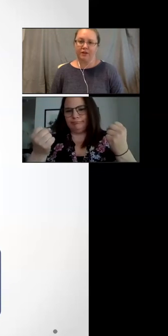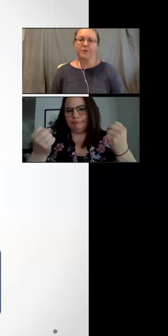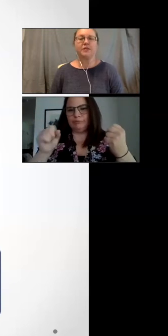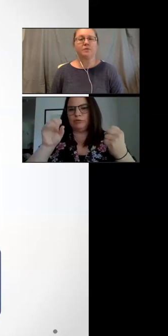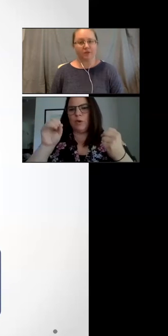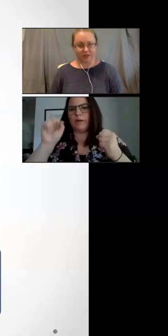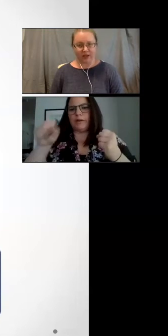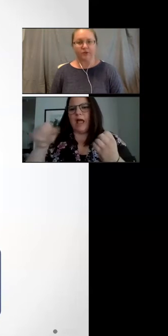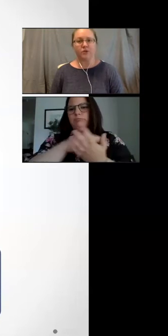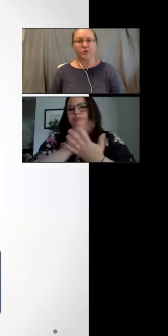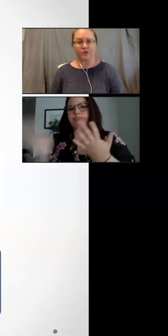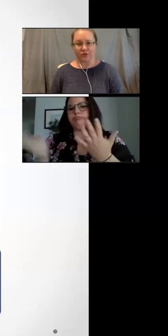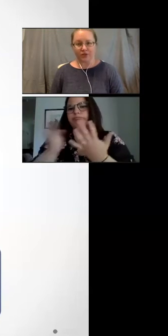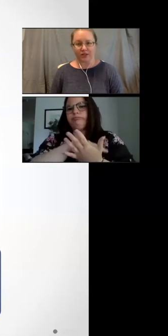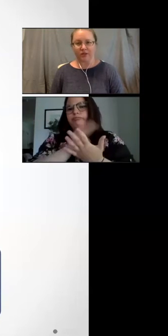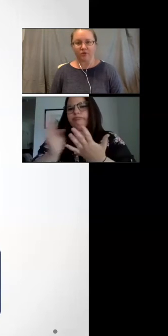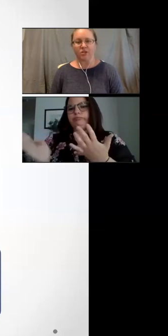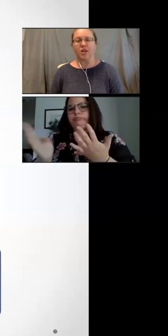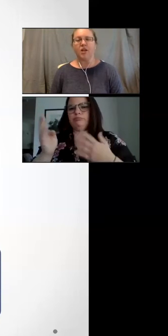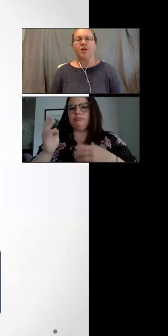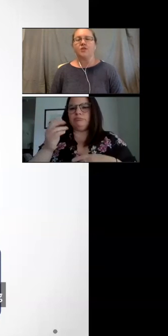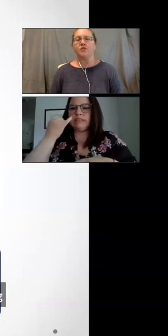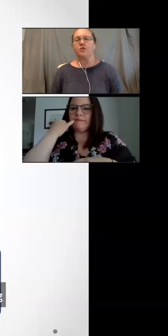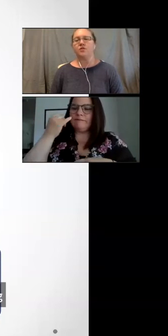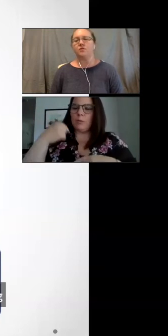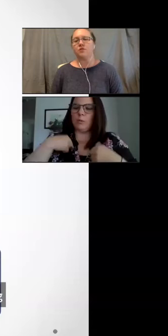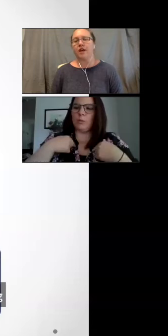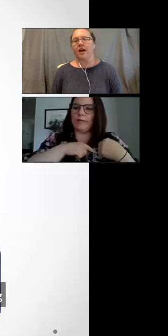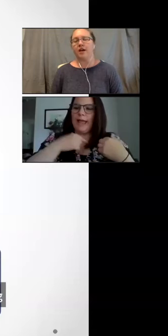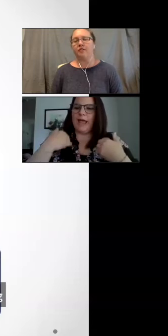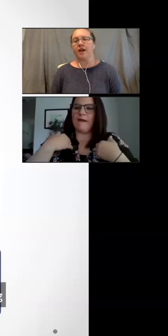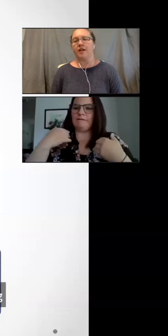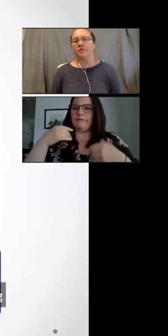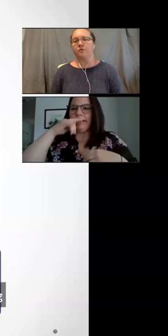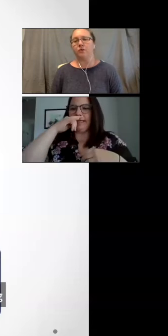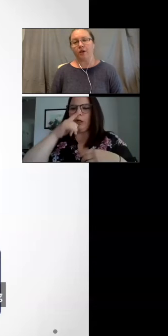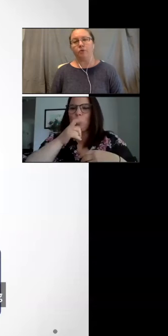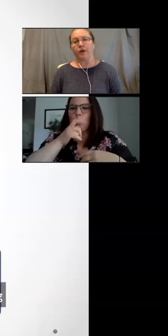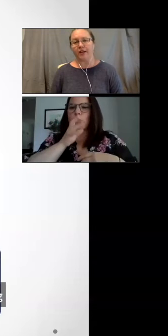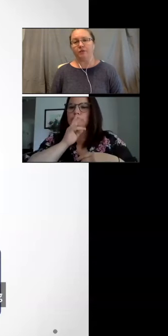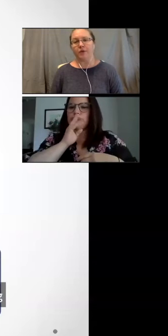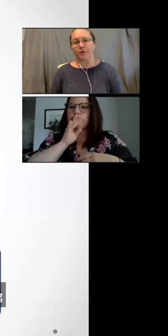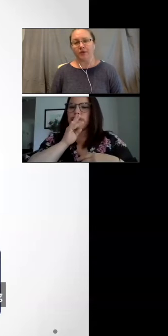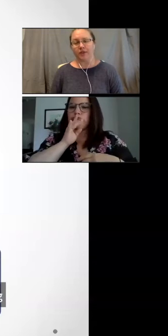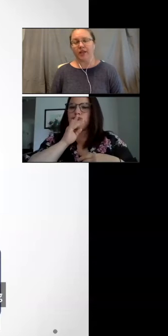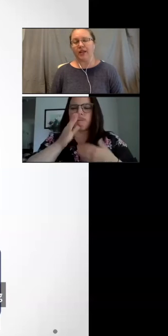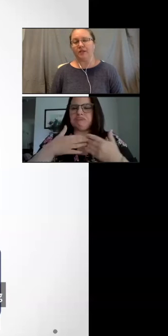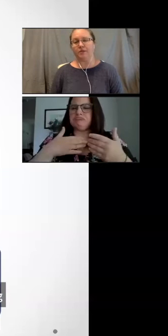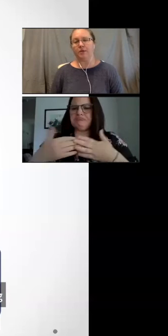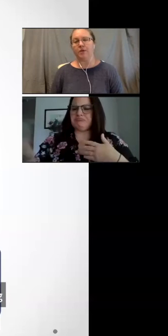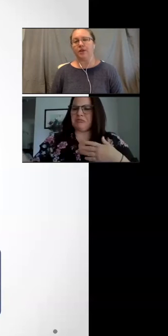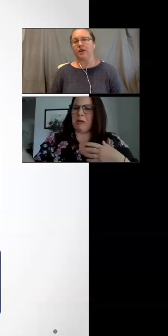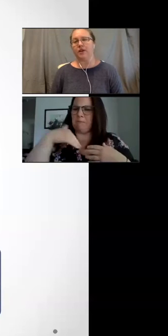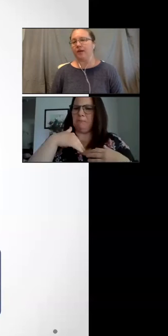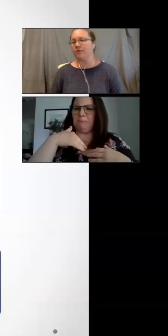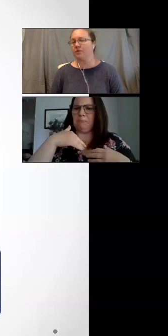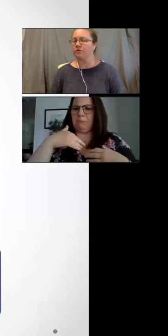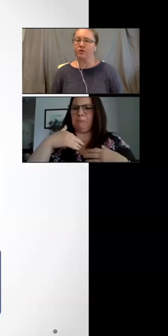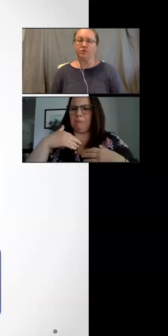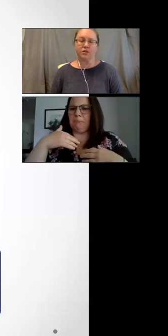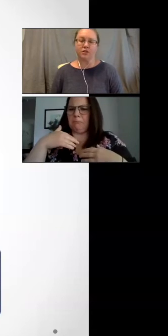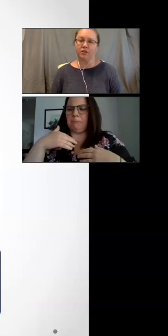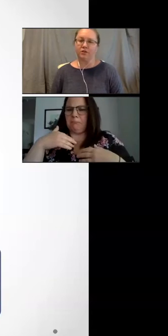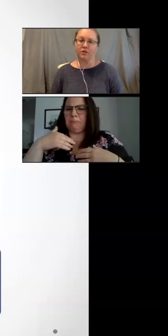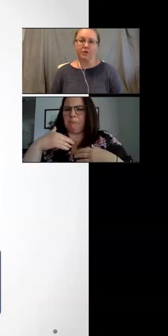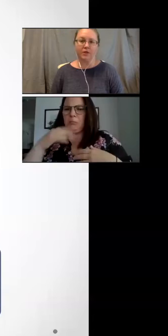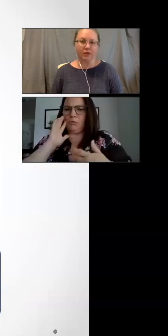deaf staff, but some hearing staff who also use sign language so that the children have that array of people that they can be with. So if